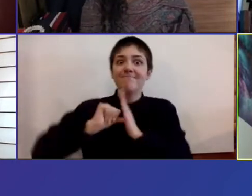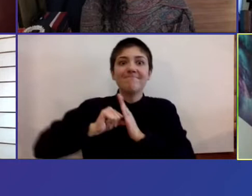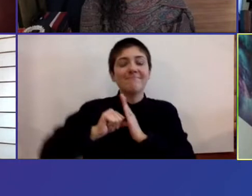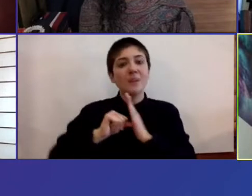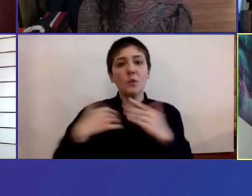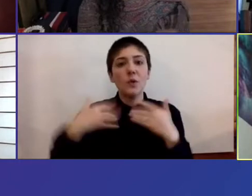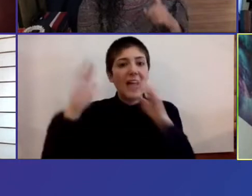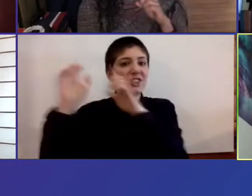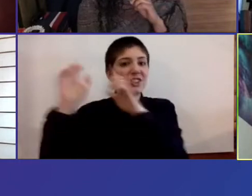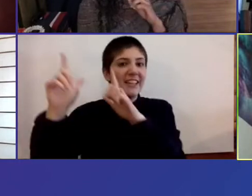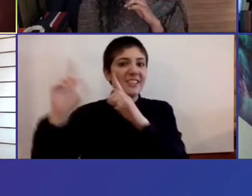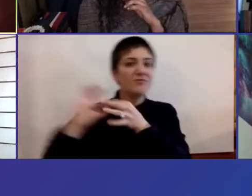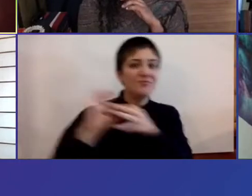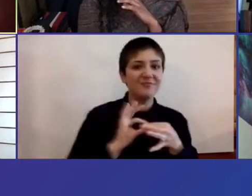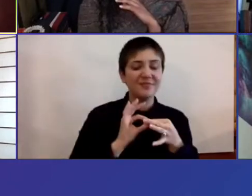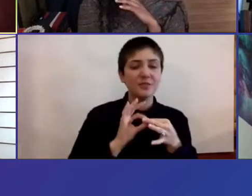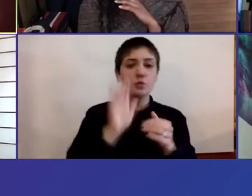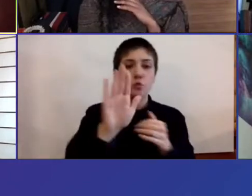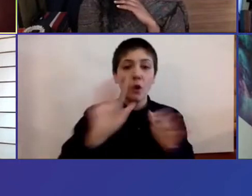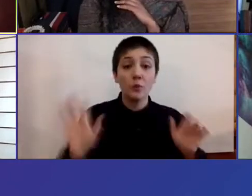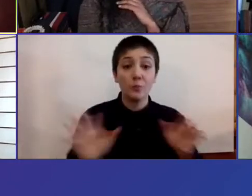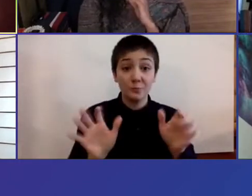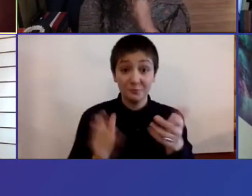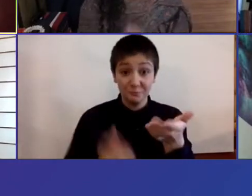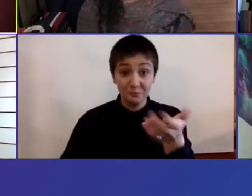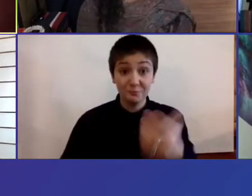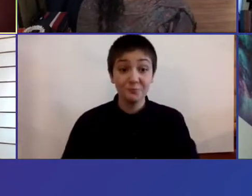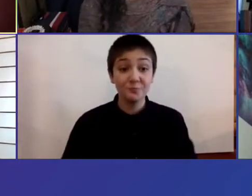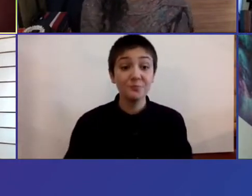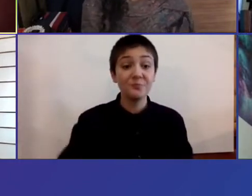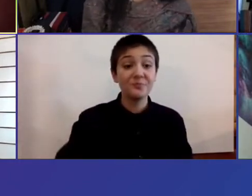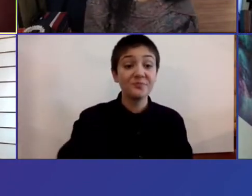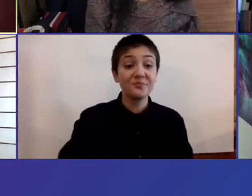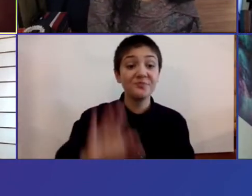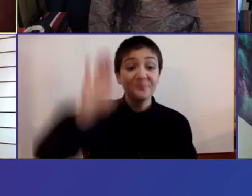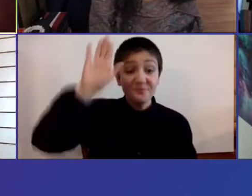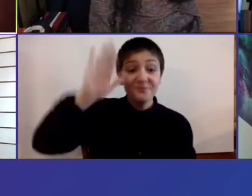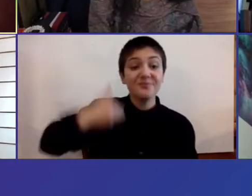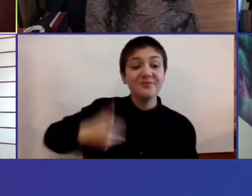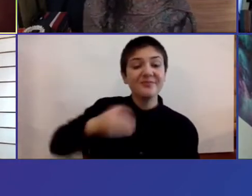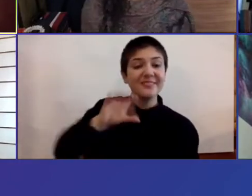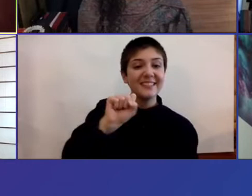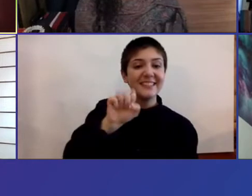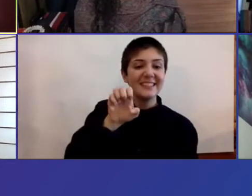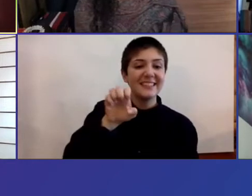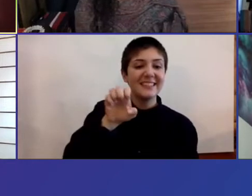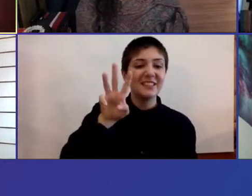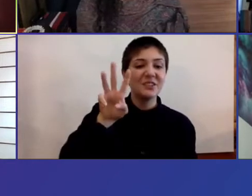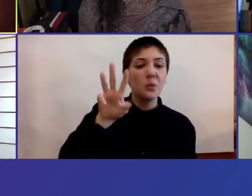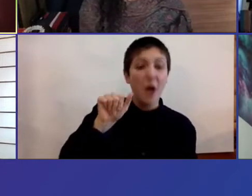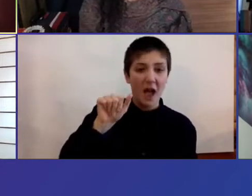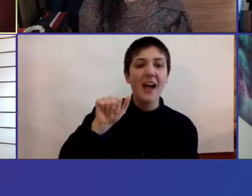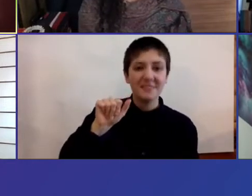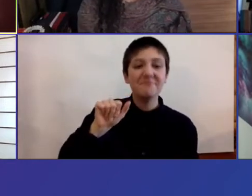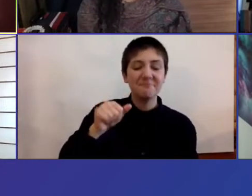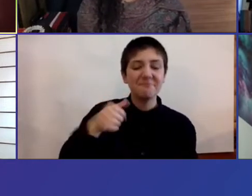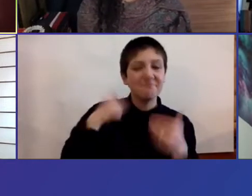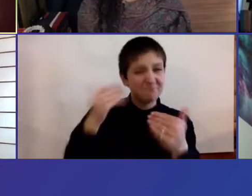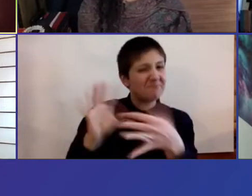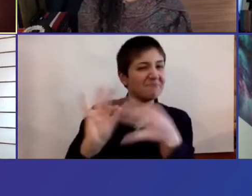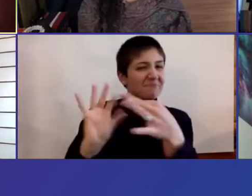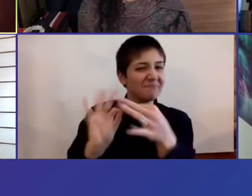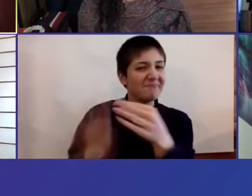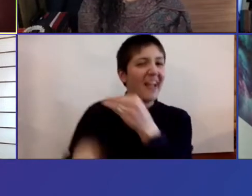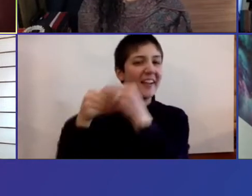do? I would like to say something about that. This is Sewaa here speaking.